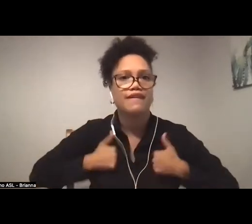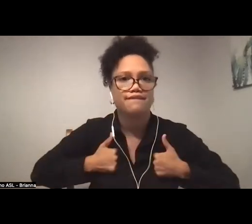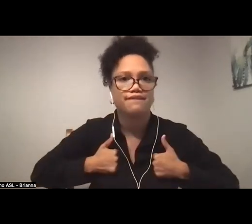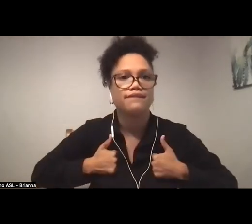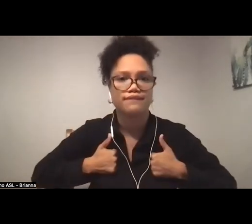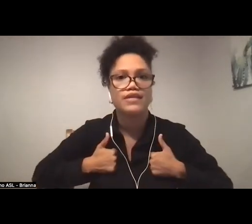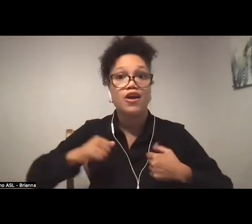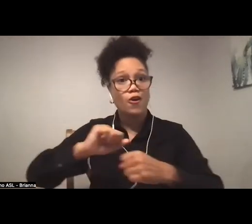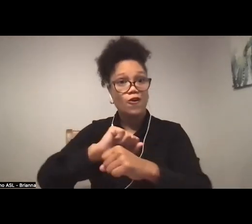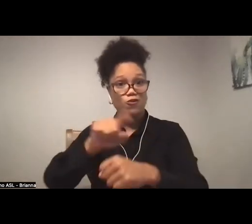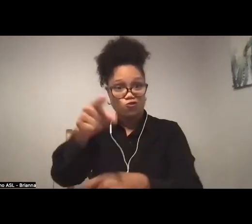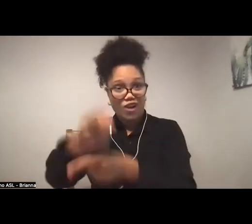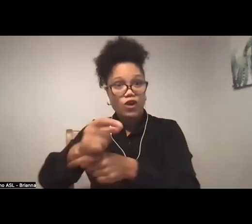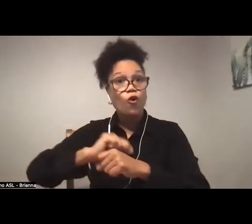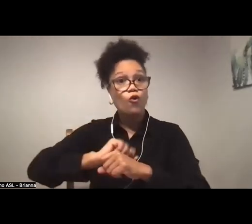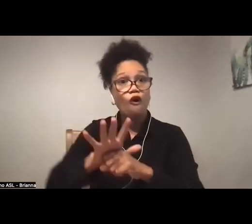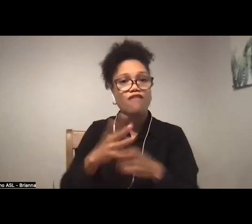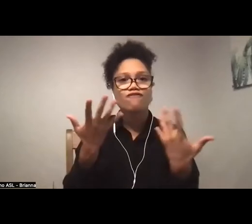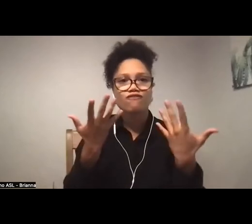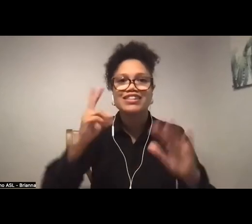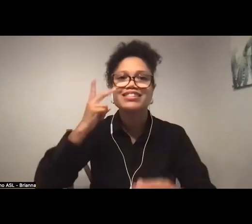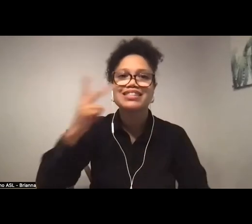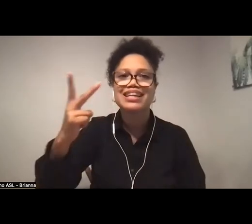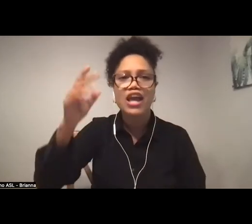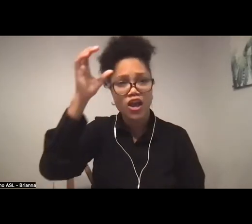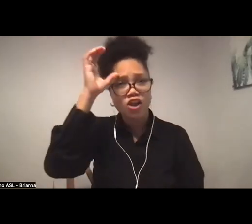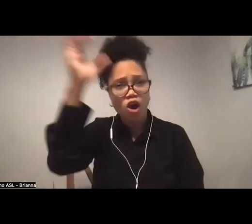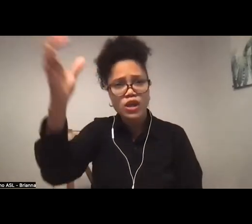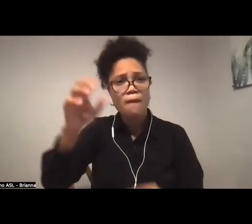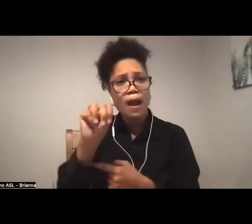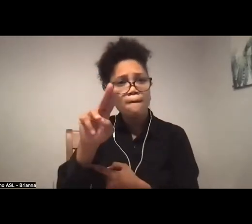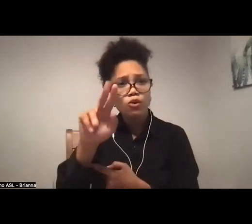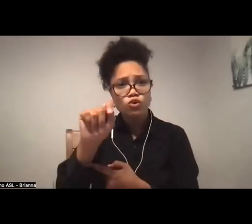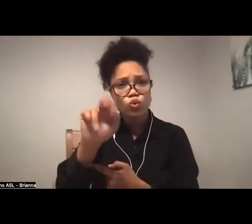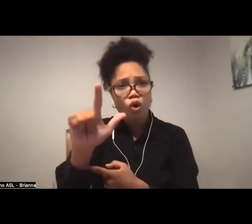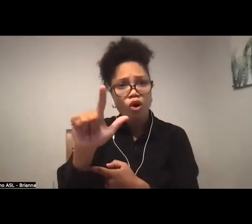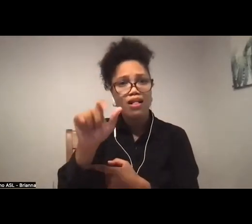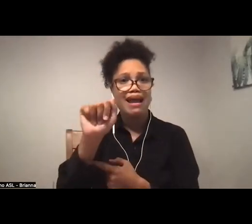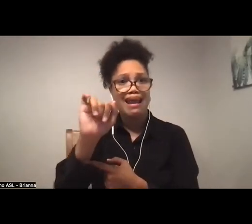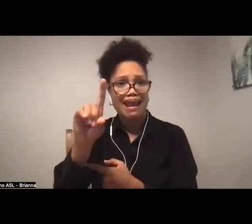saw this concept of mutual aid kind of become